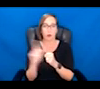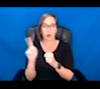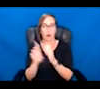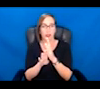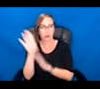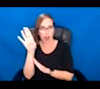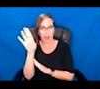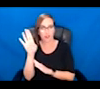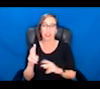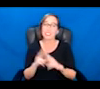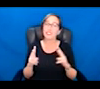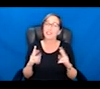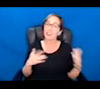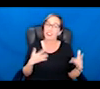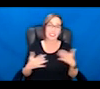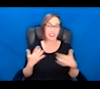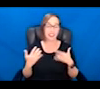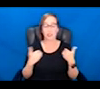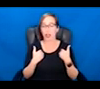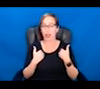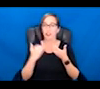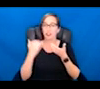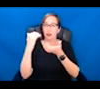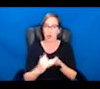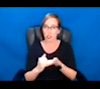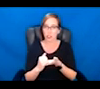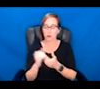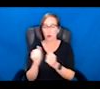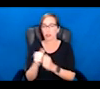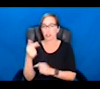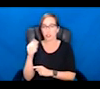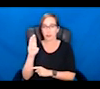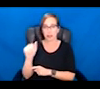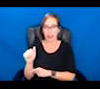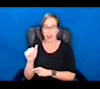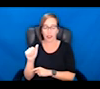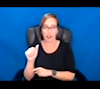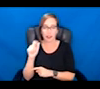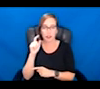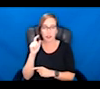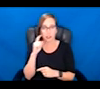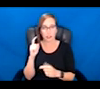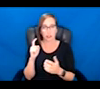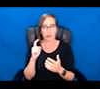it's super exciting to have this partnership with Green Building Alliance to recognize that we are